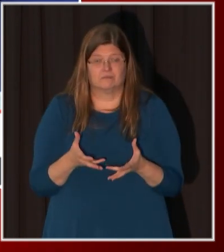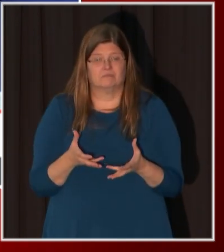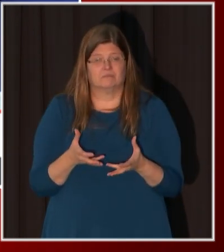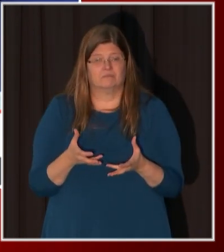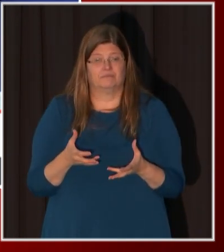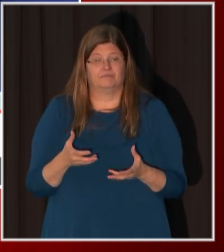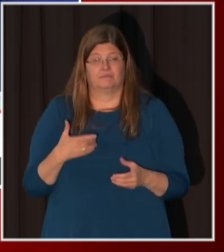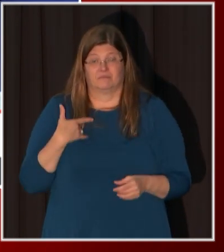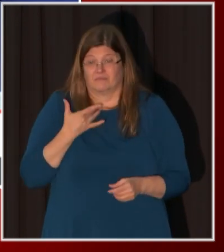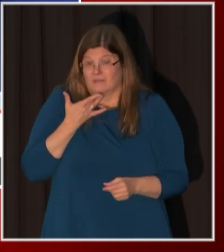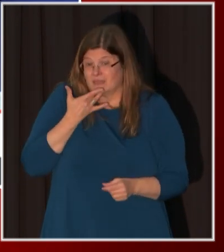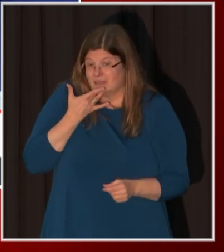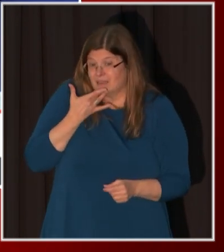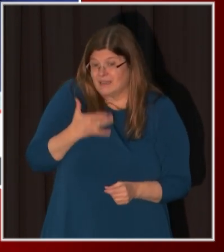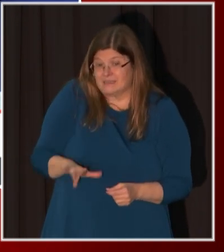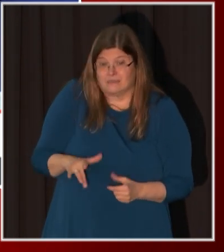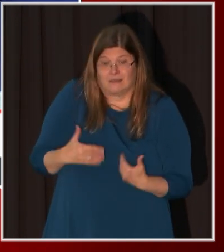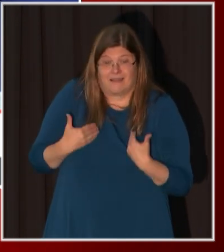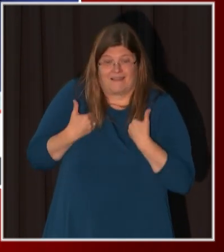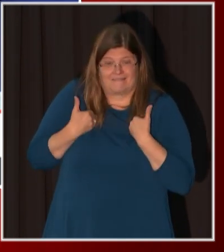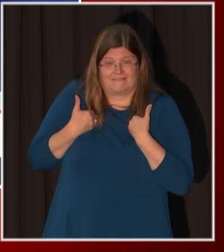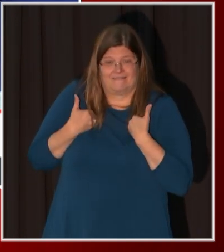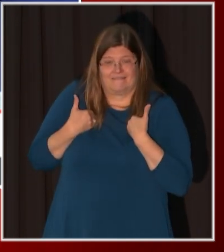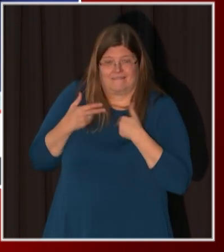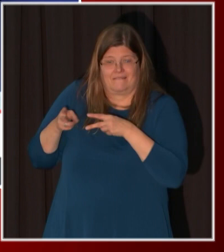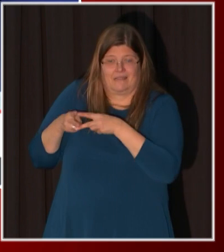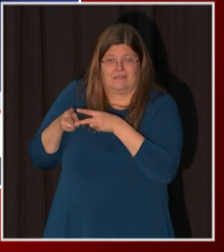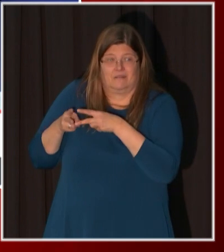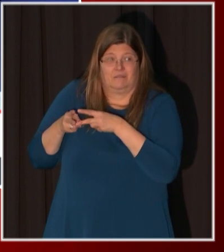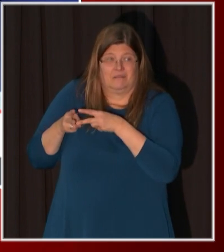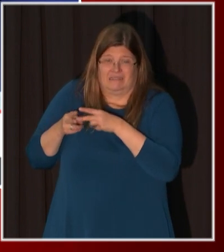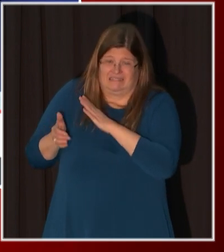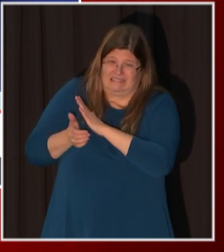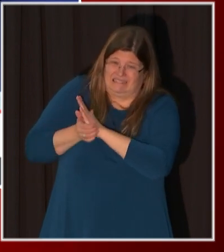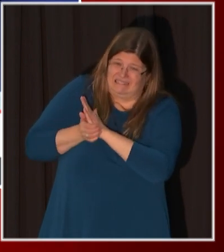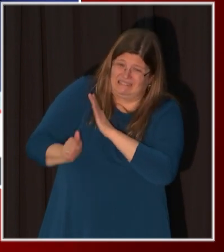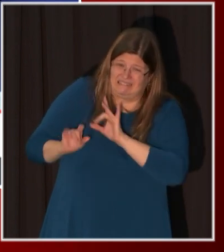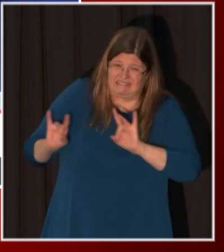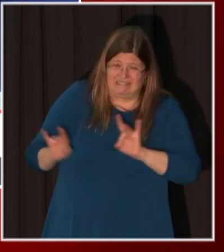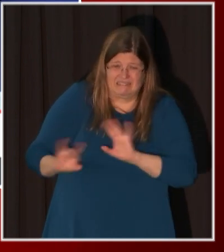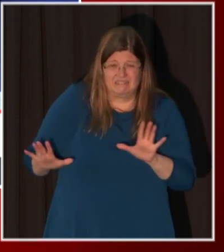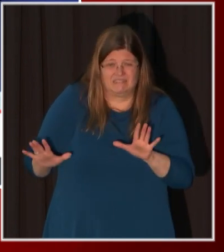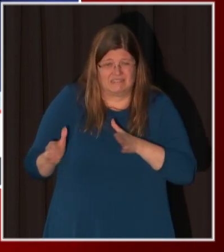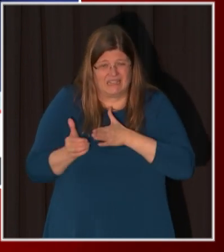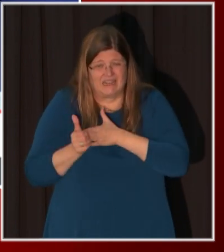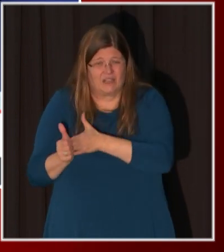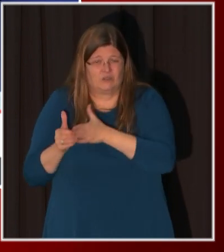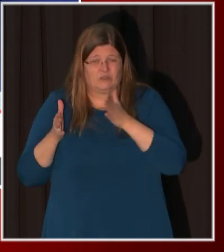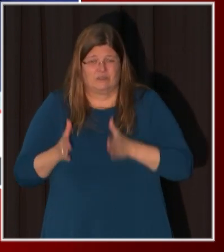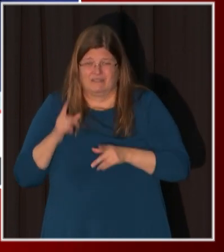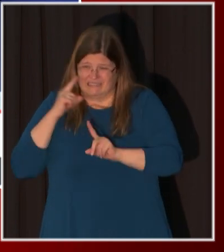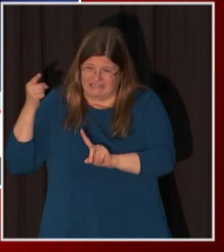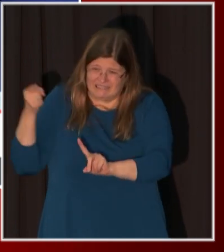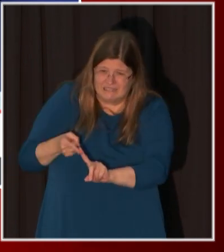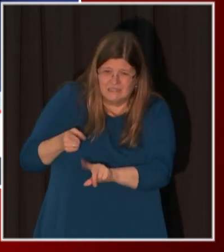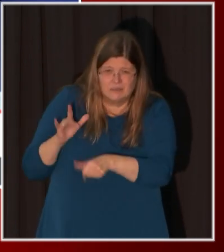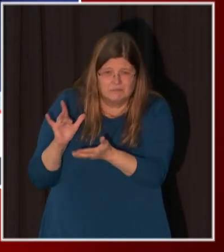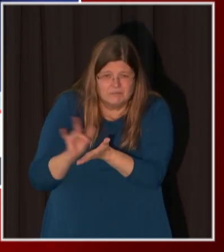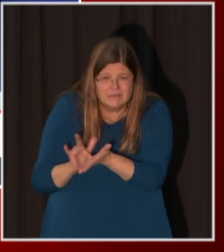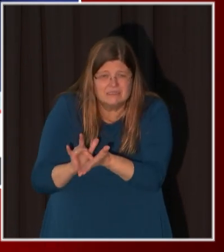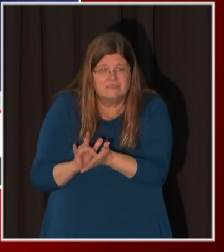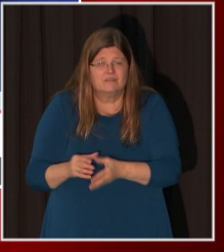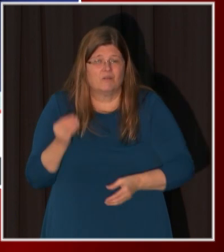many ways to have experts, thought leaders in the medical field, in homeland